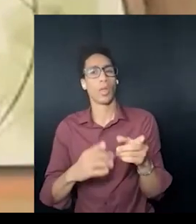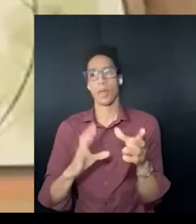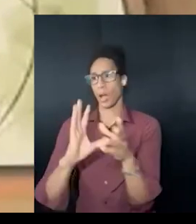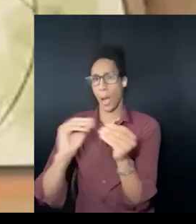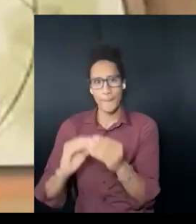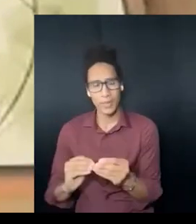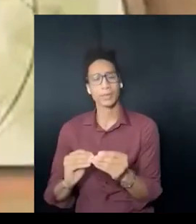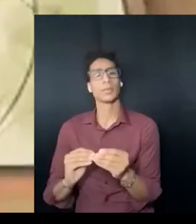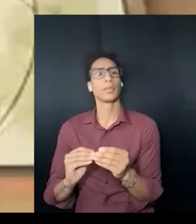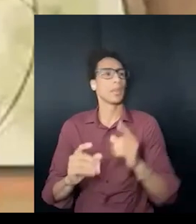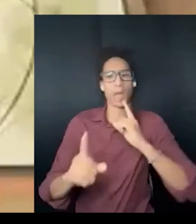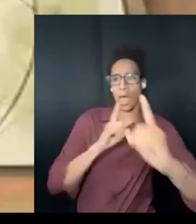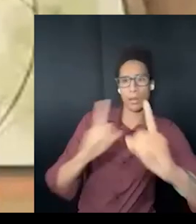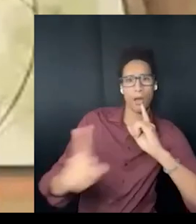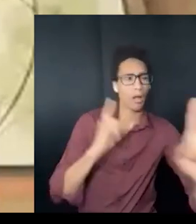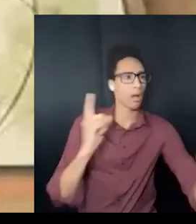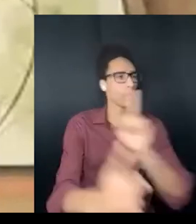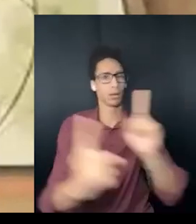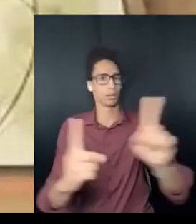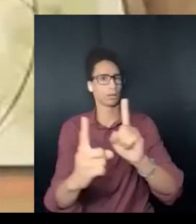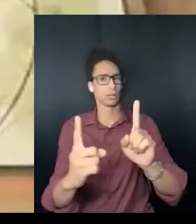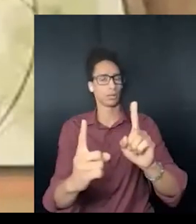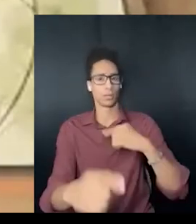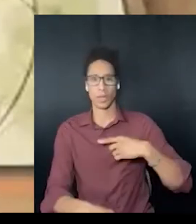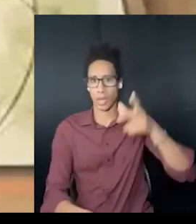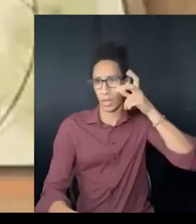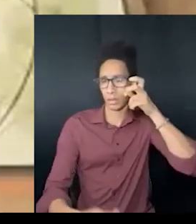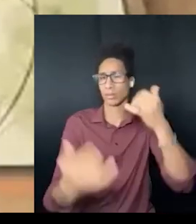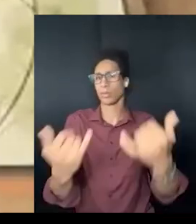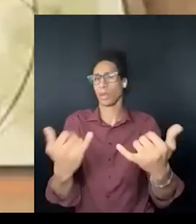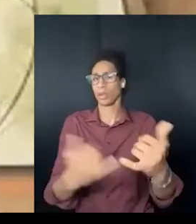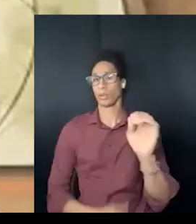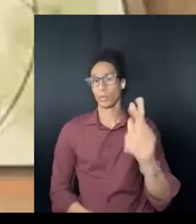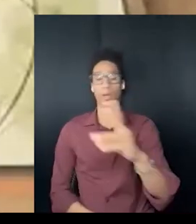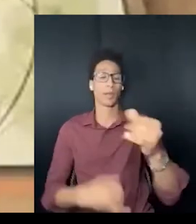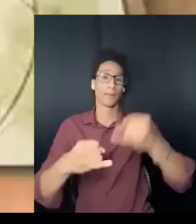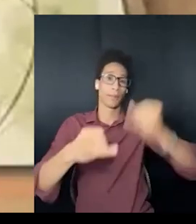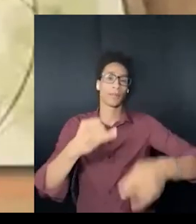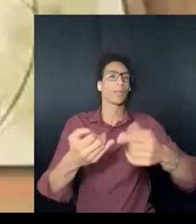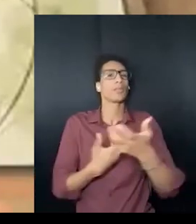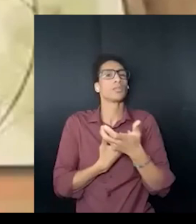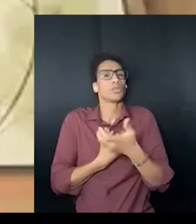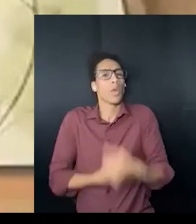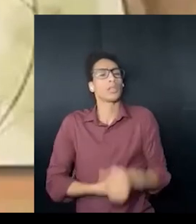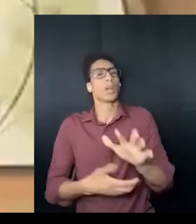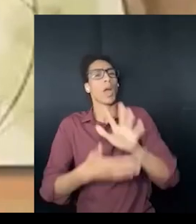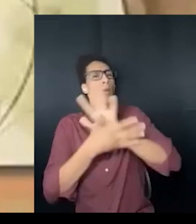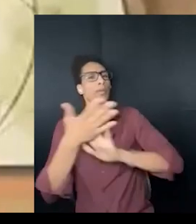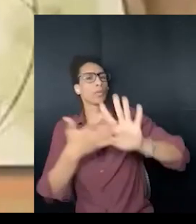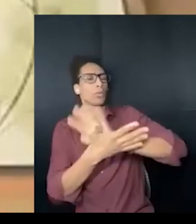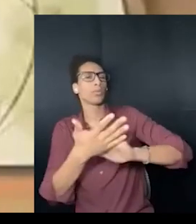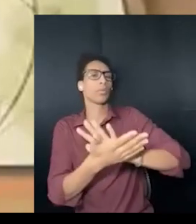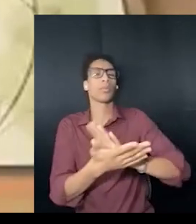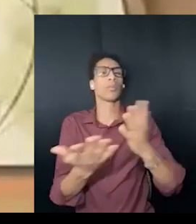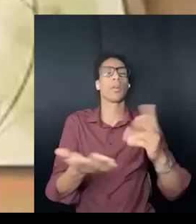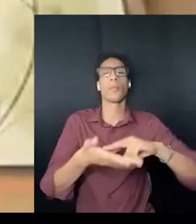the dialogue that we hear today. And then finally, trust the ambiguity. As you know, we're not here to debate who's right